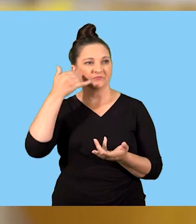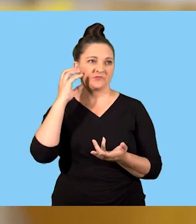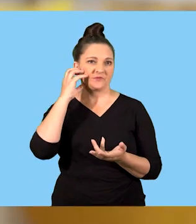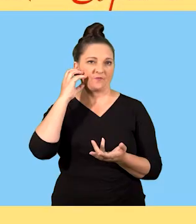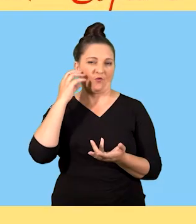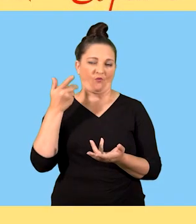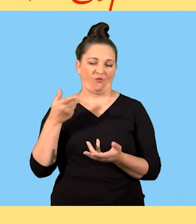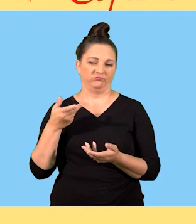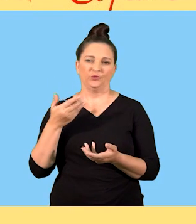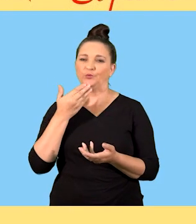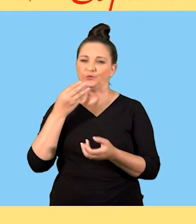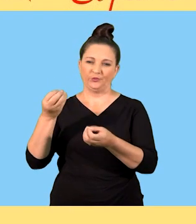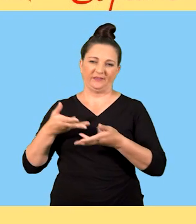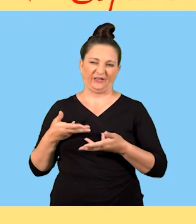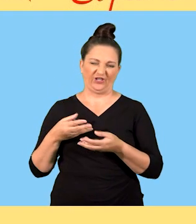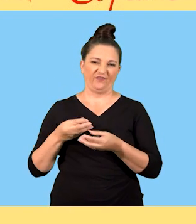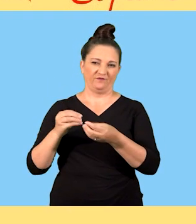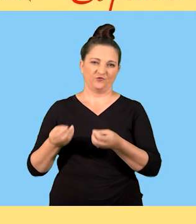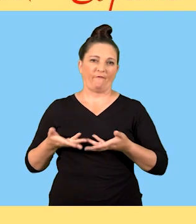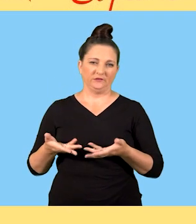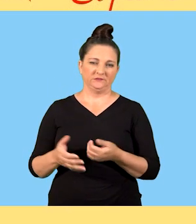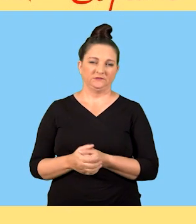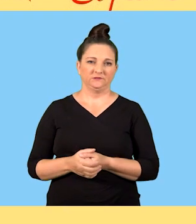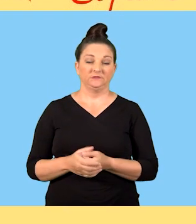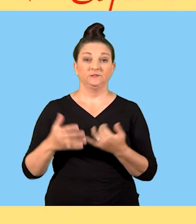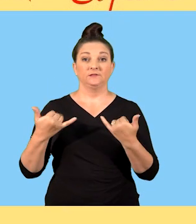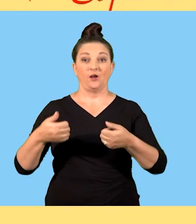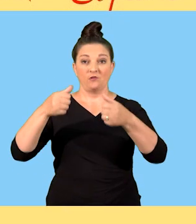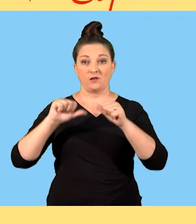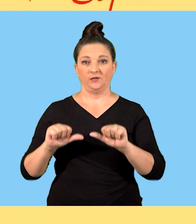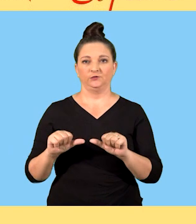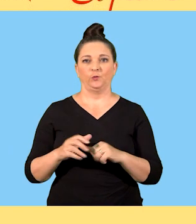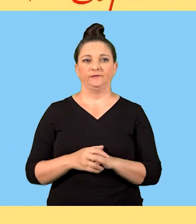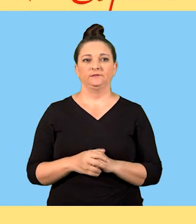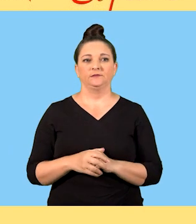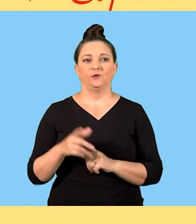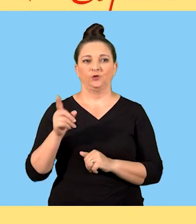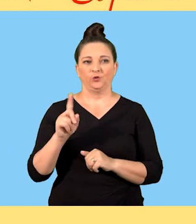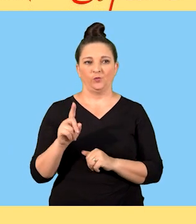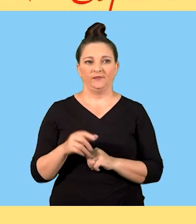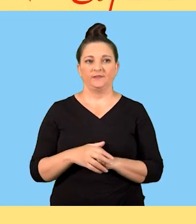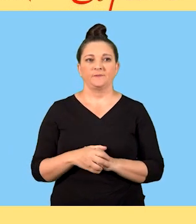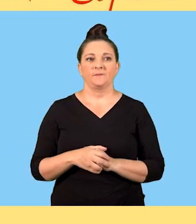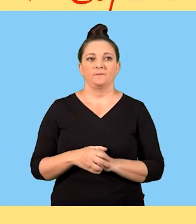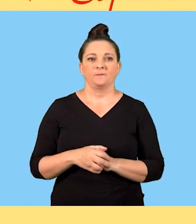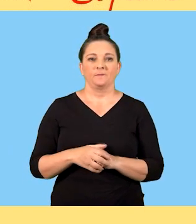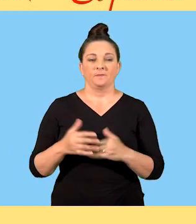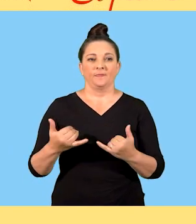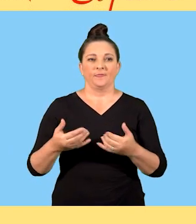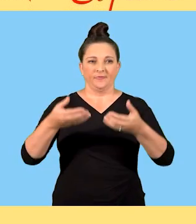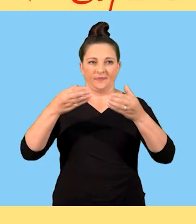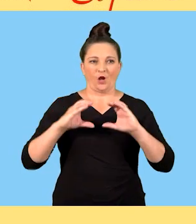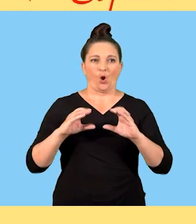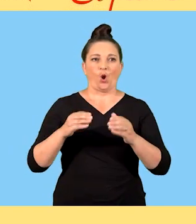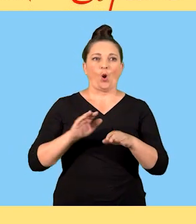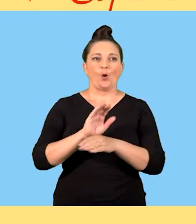telephone. Then the next one has to come now to the telephone, whereby in the nominal account